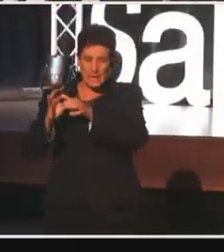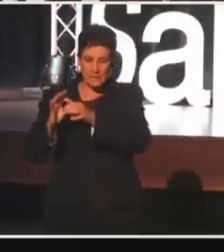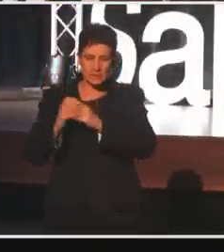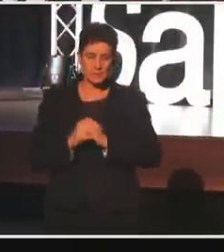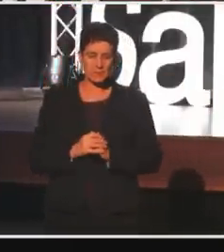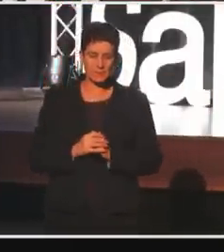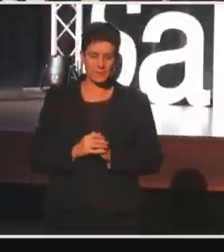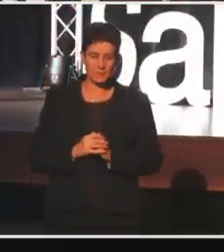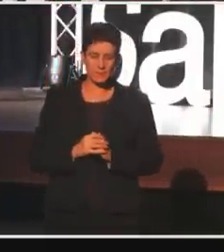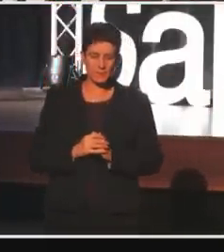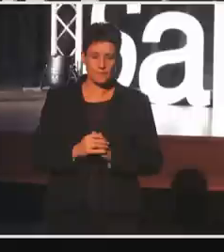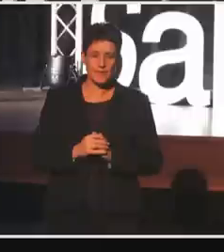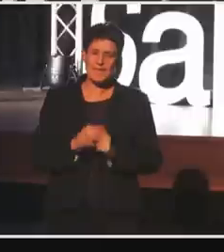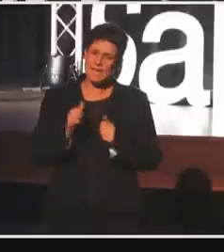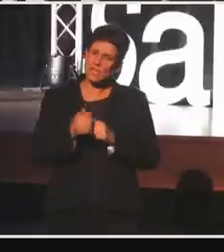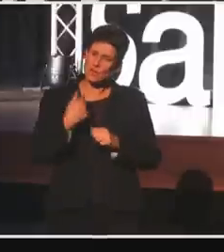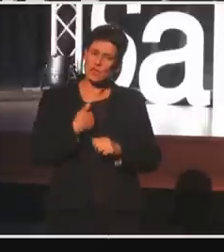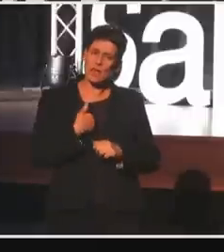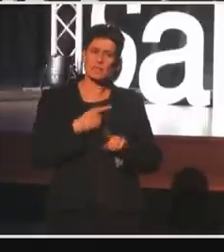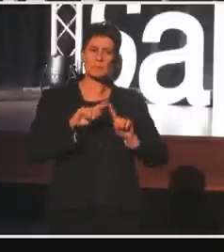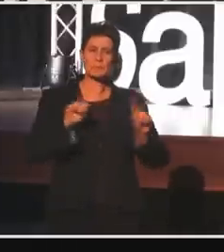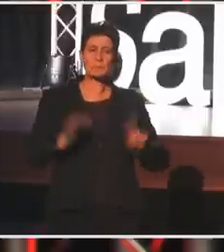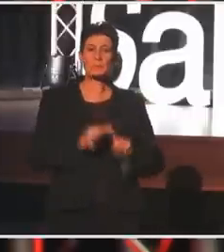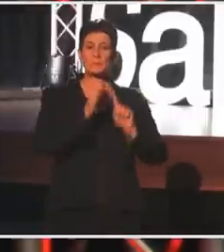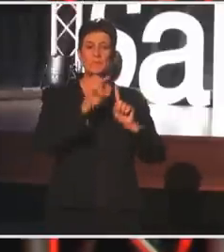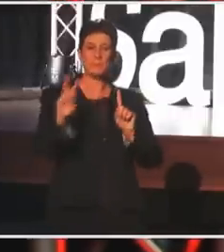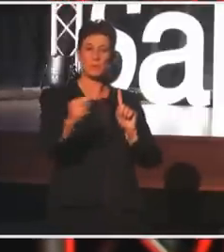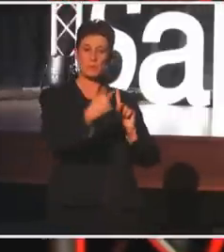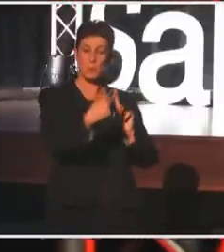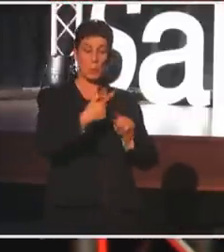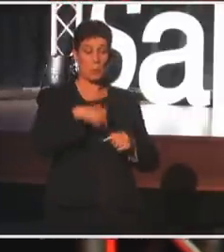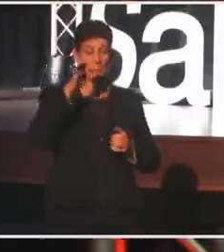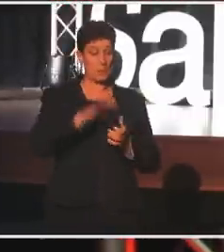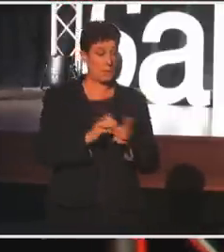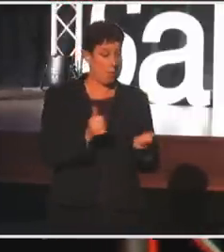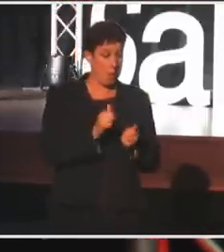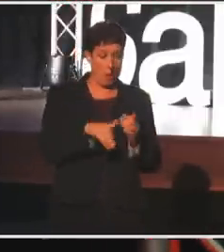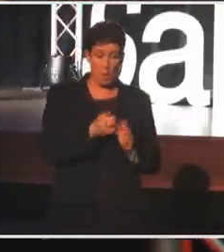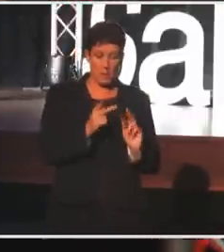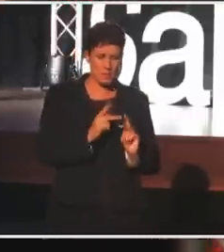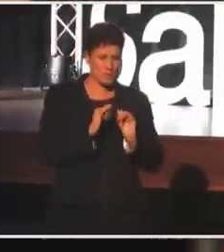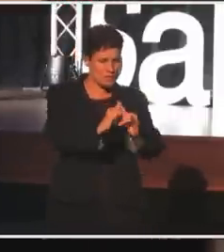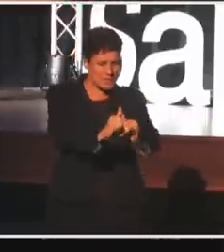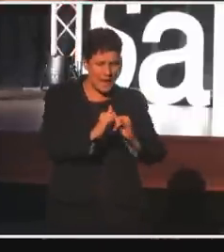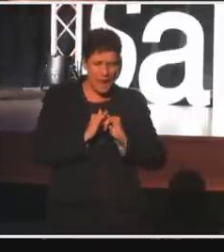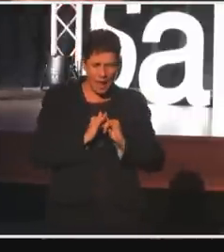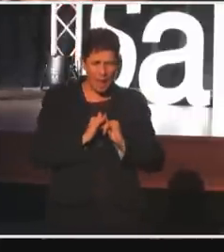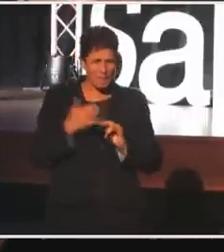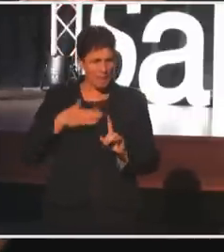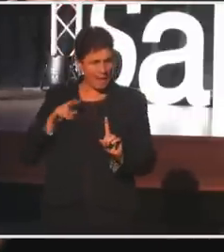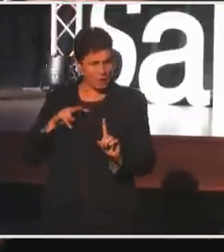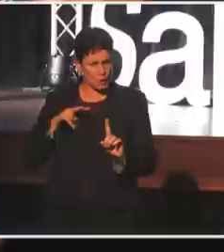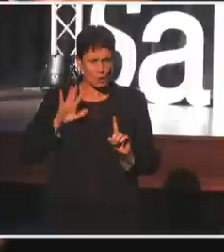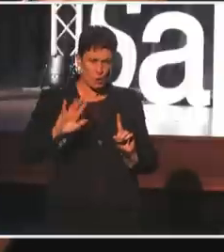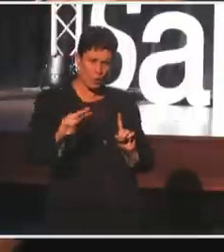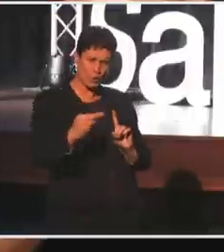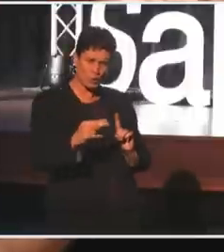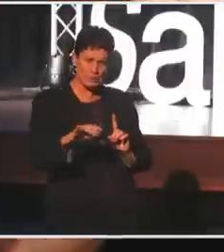While we each have a unique perspective, we often believe that everyone shares our view of the